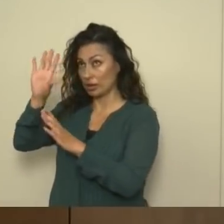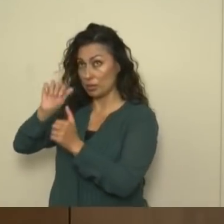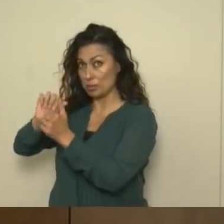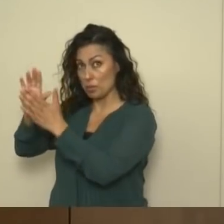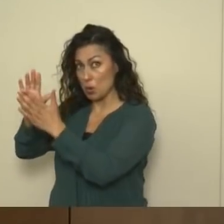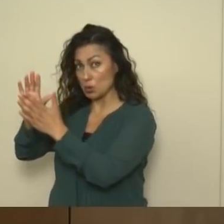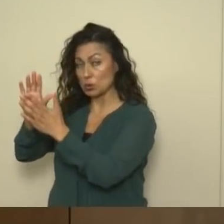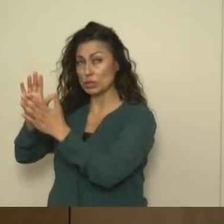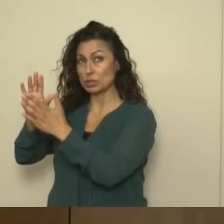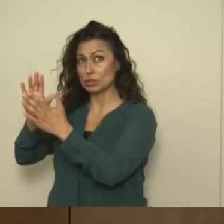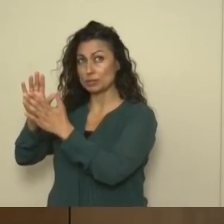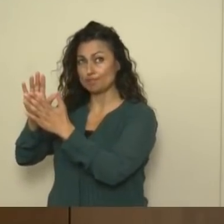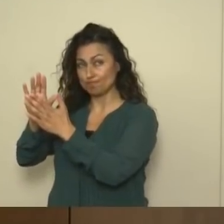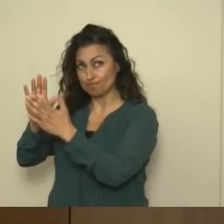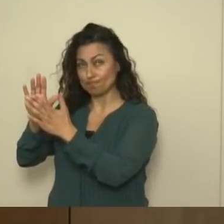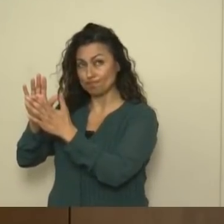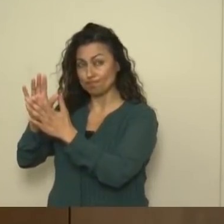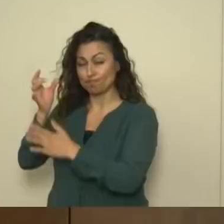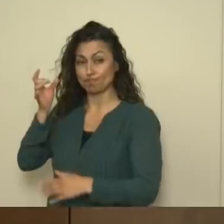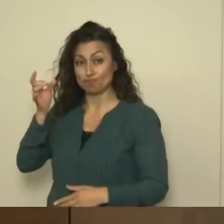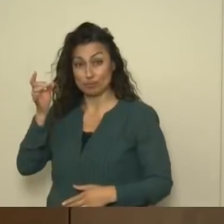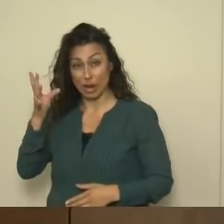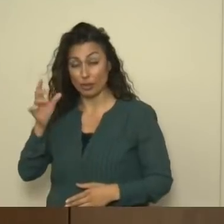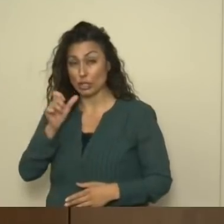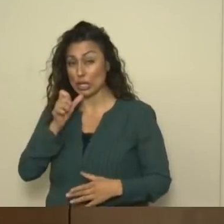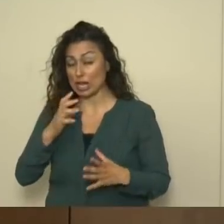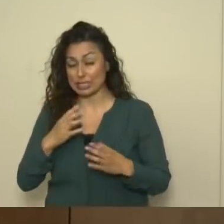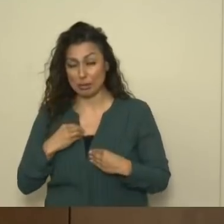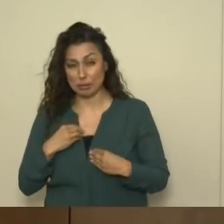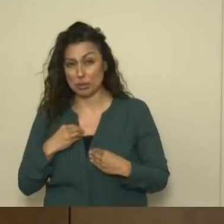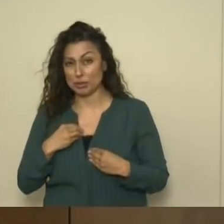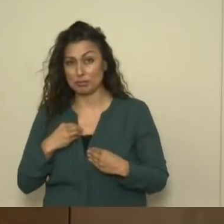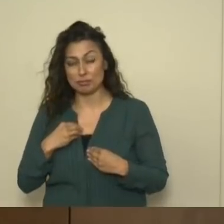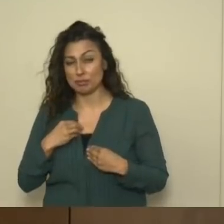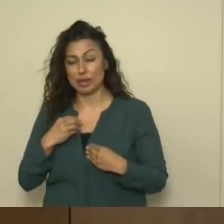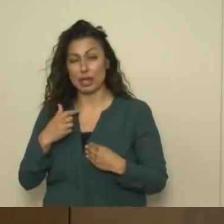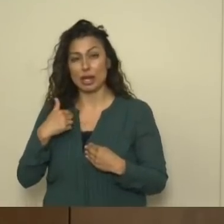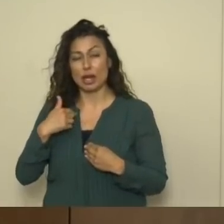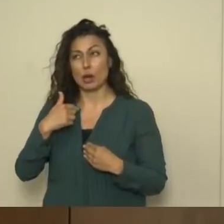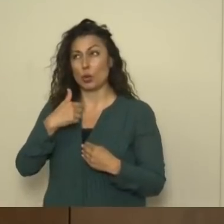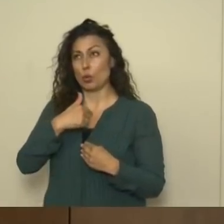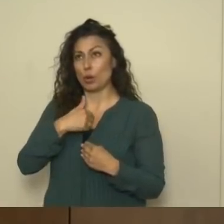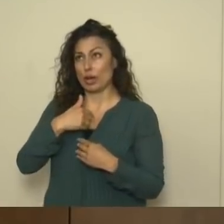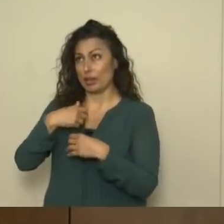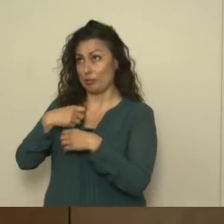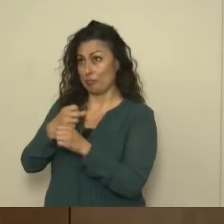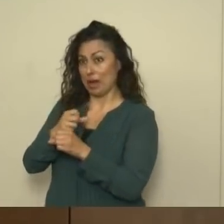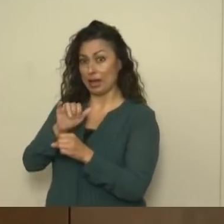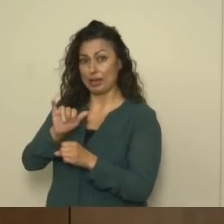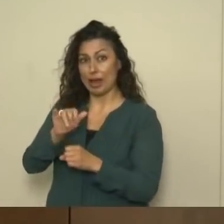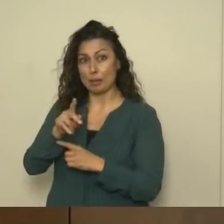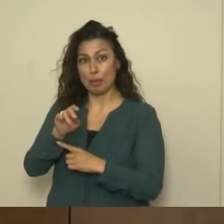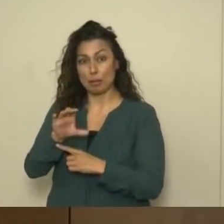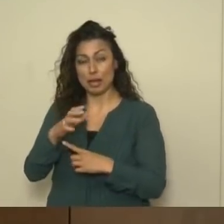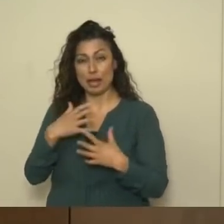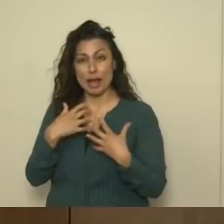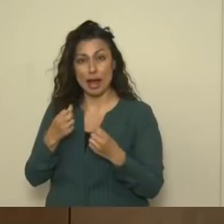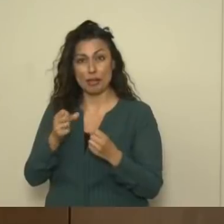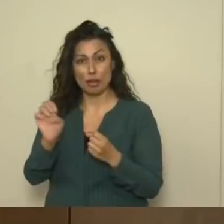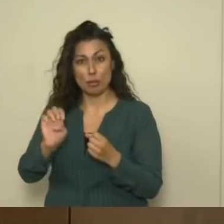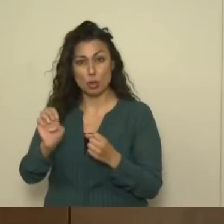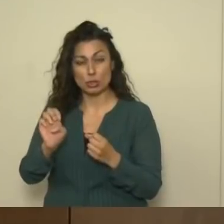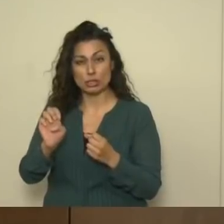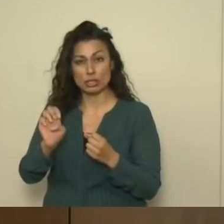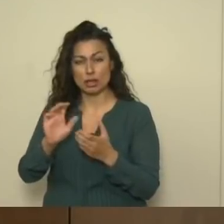been so terrible and unacceptable that we've politicized a public health emergency. That is